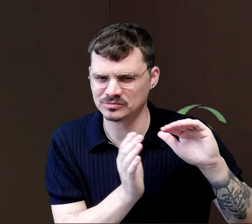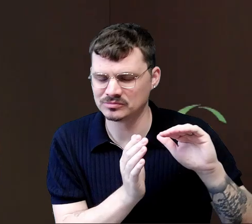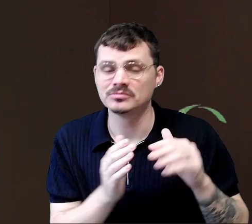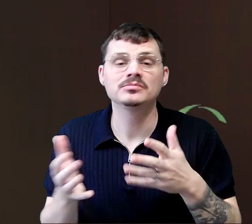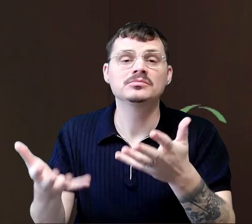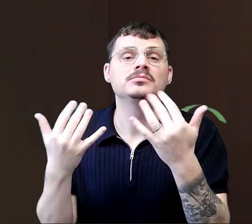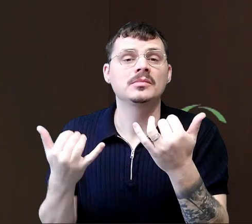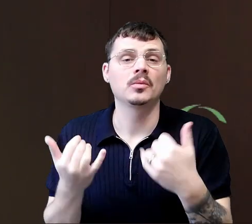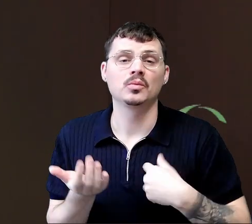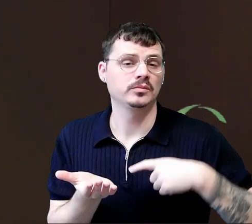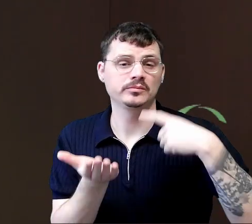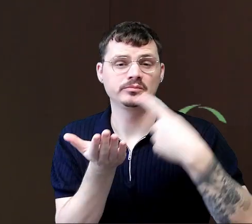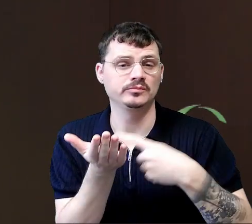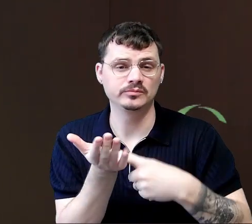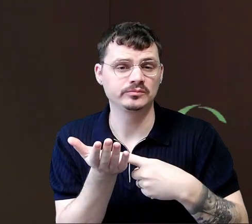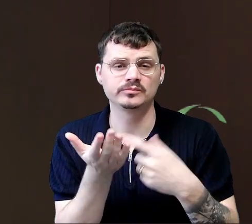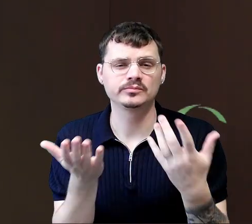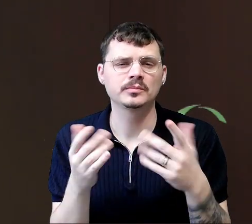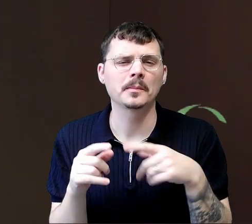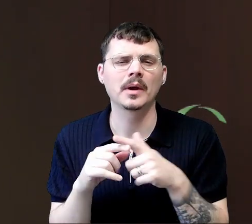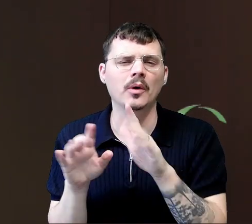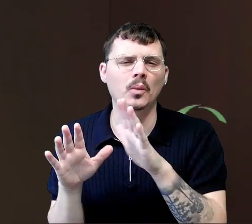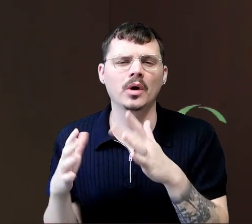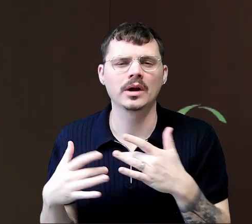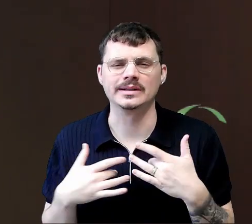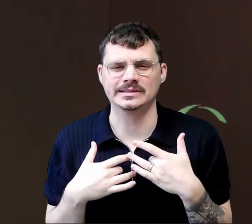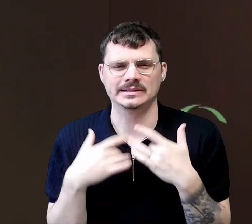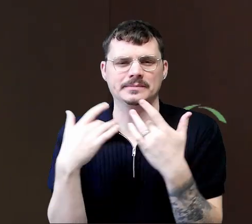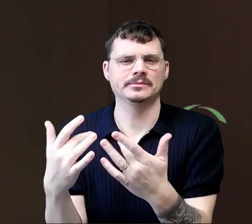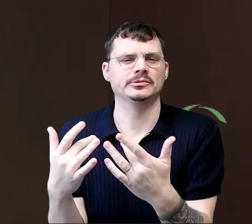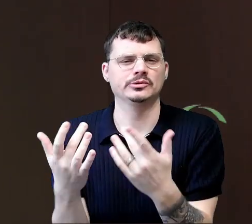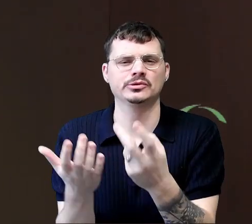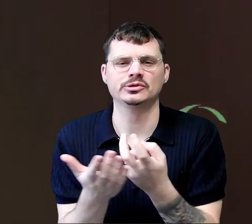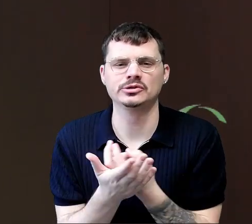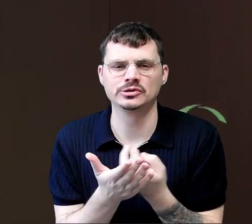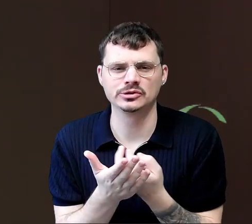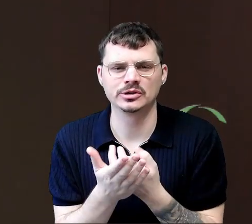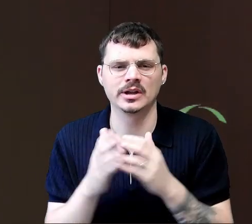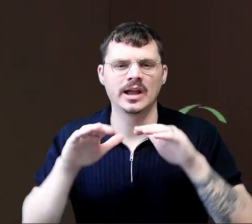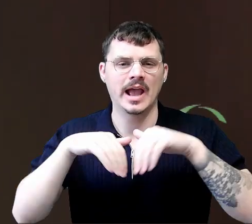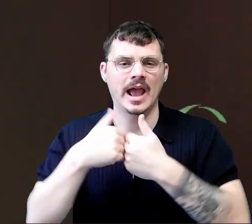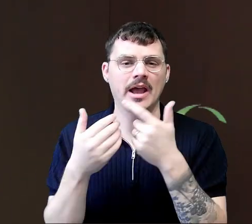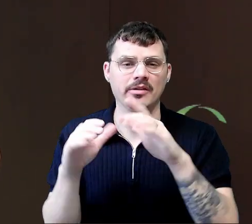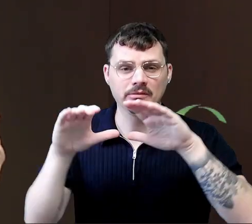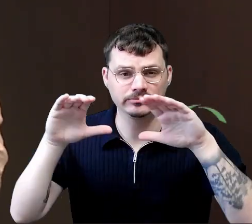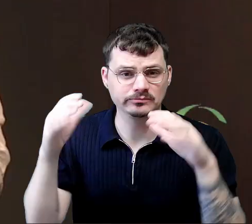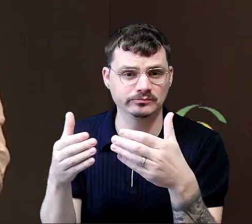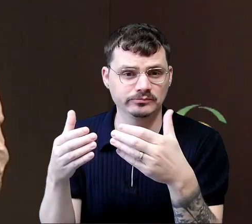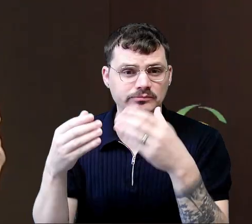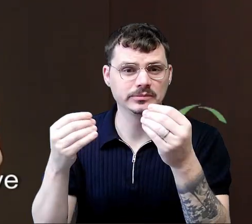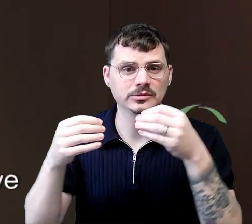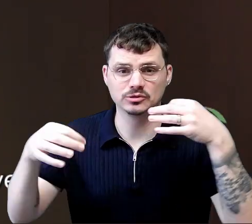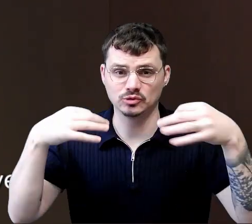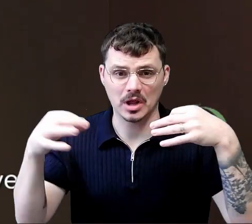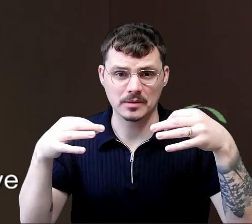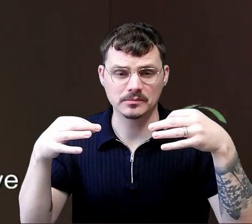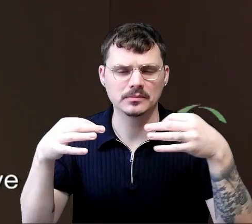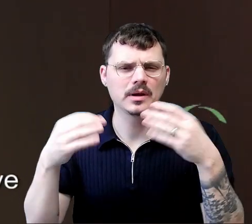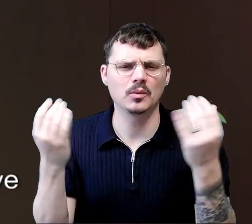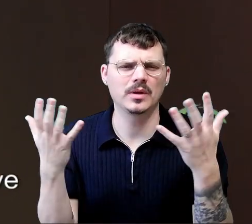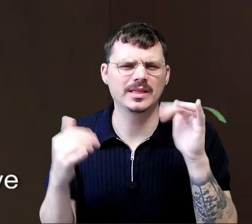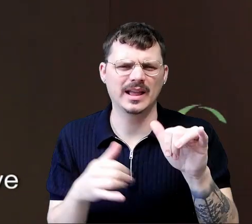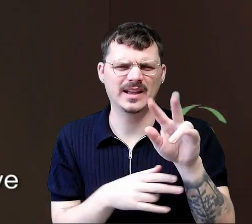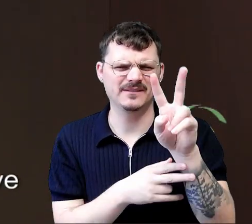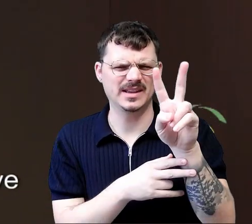for a few minutes about typical seizures, how they're classified and described, and what is